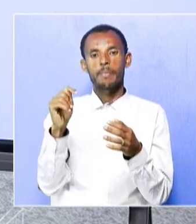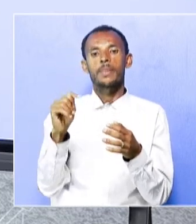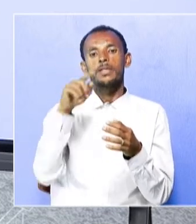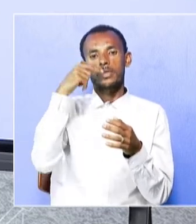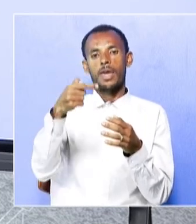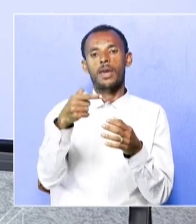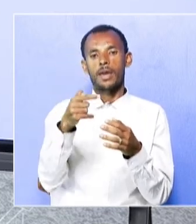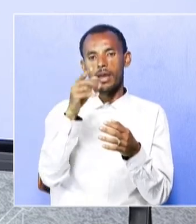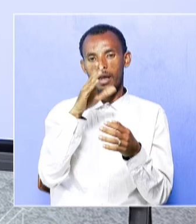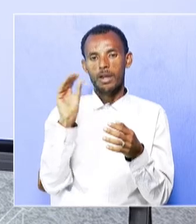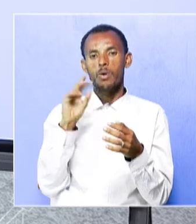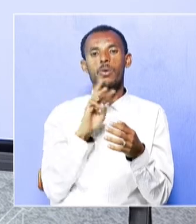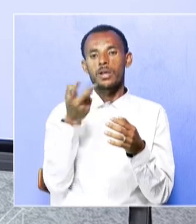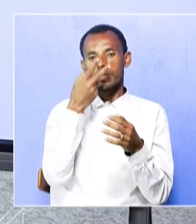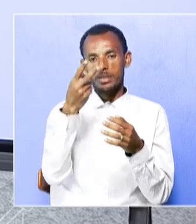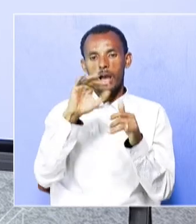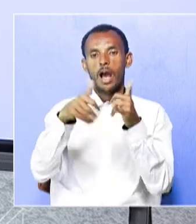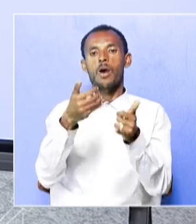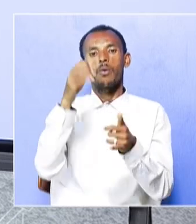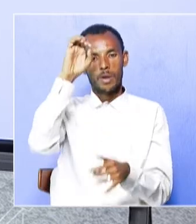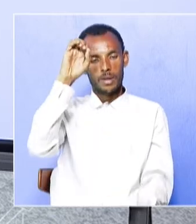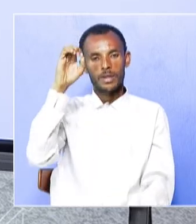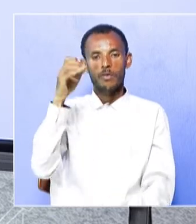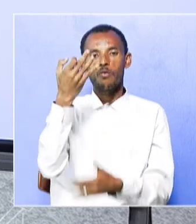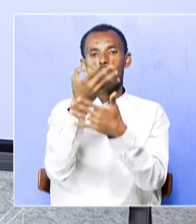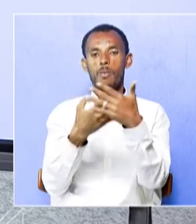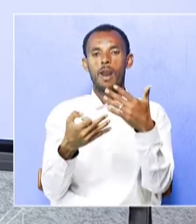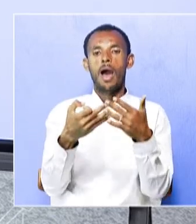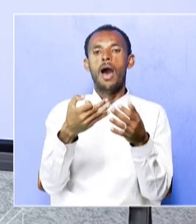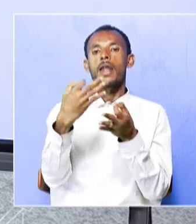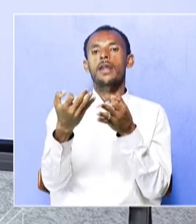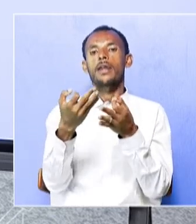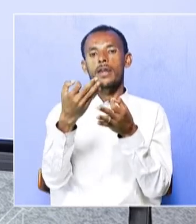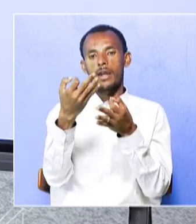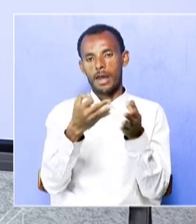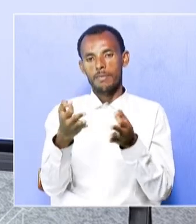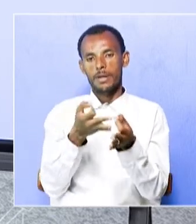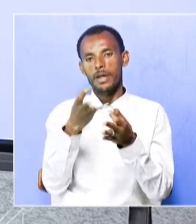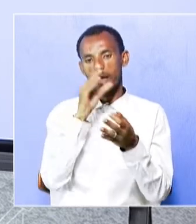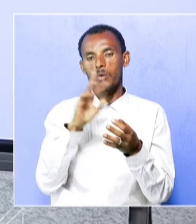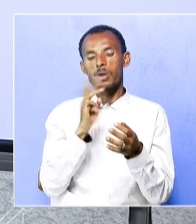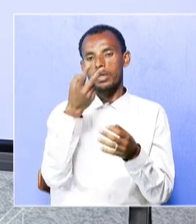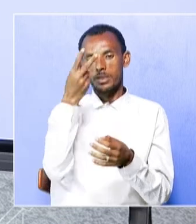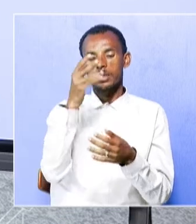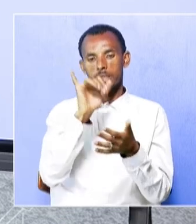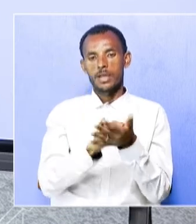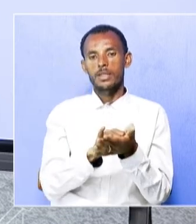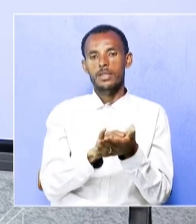saying. We have seen how the Euclid formula is derived, right? And we have also